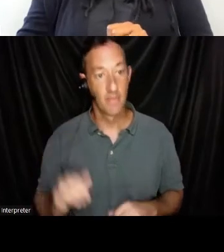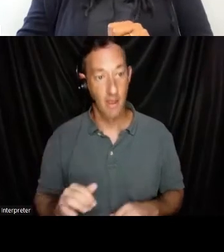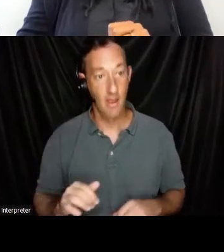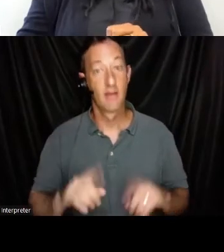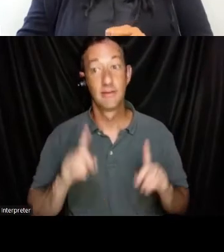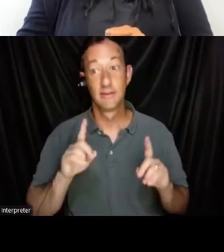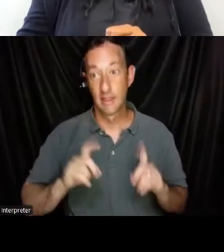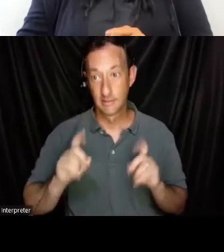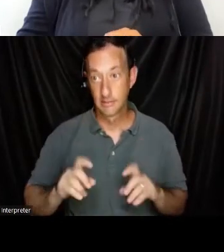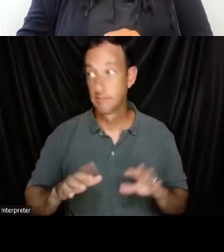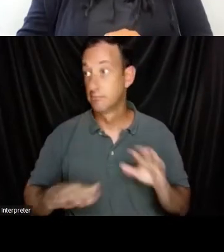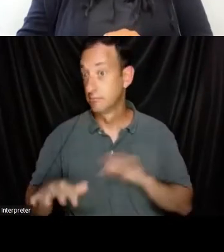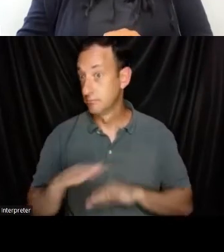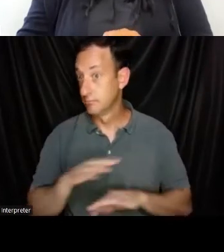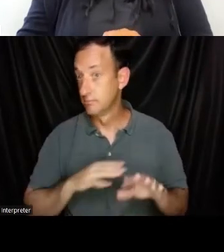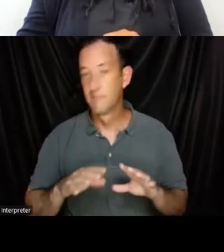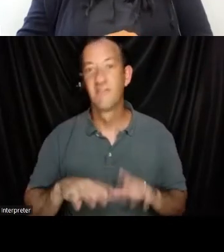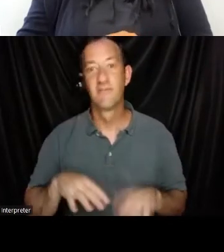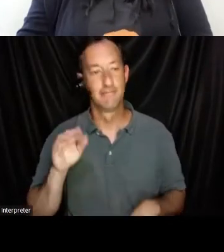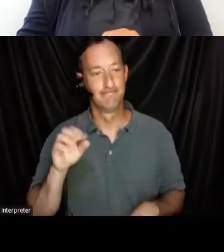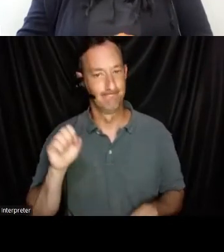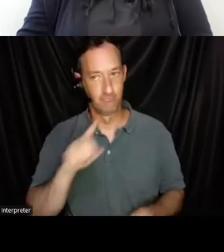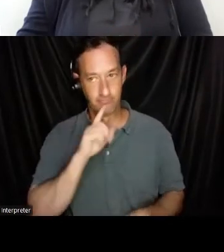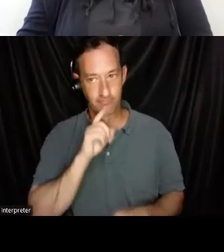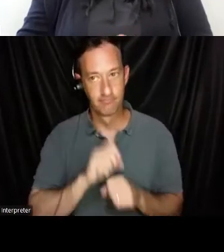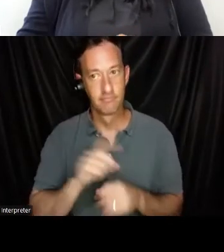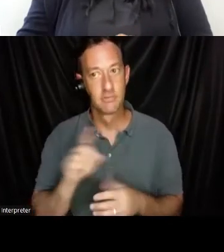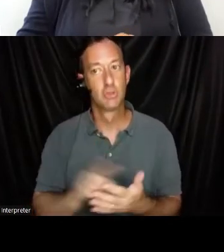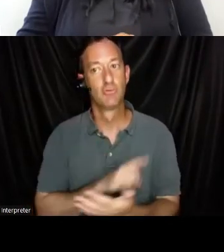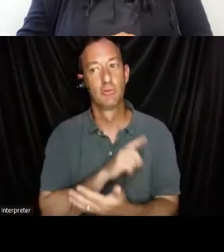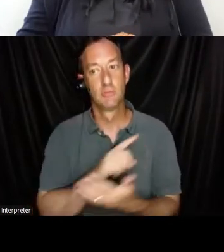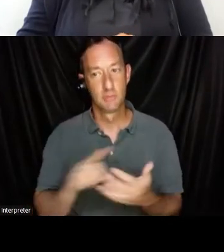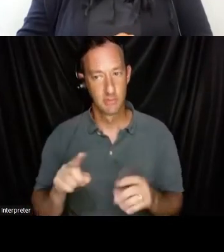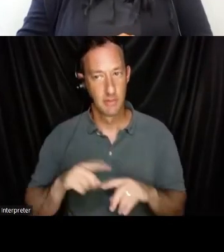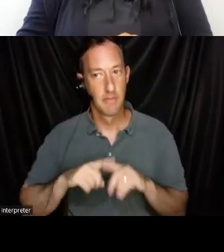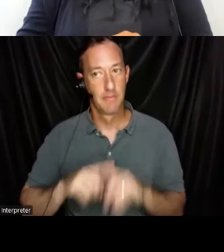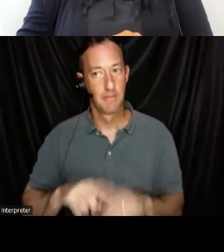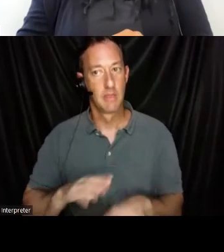fact, there was discriminatory treatment based on race.